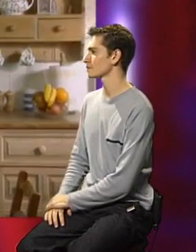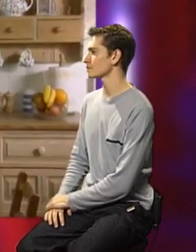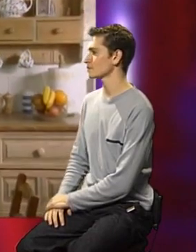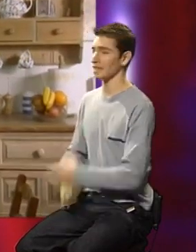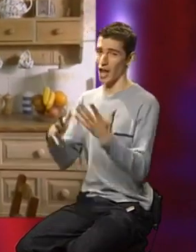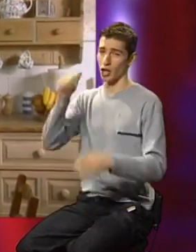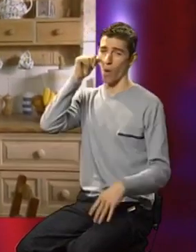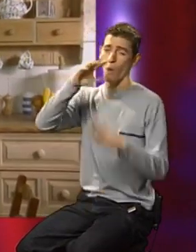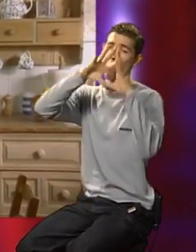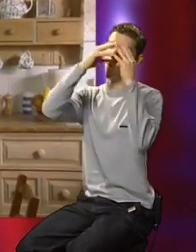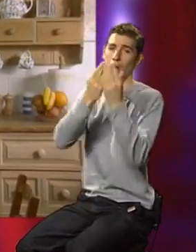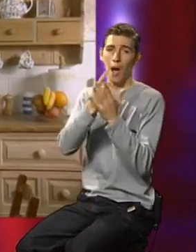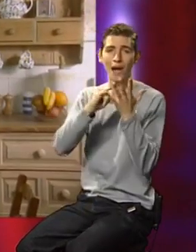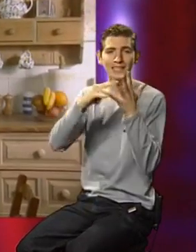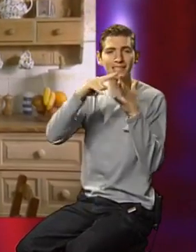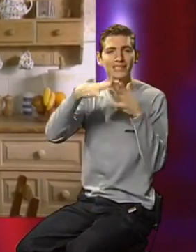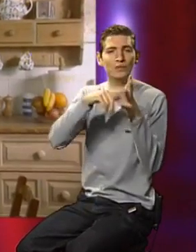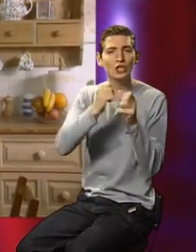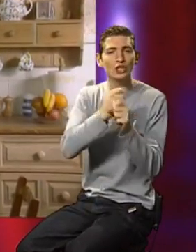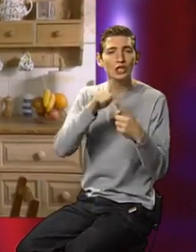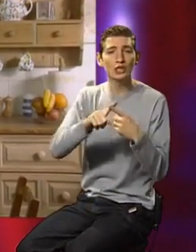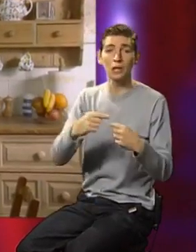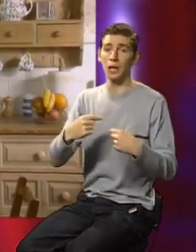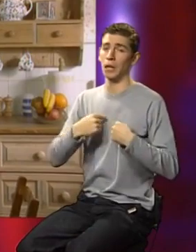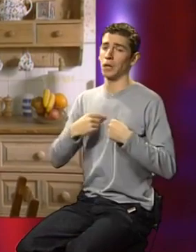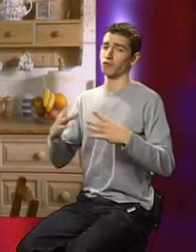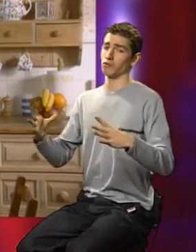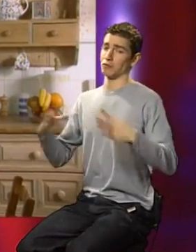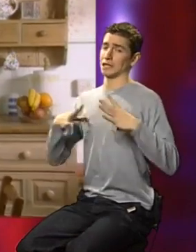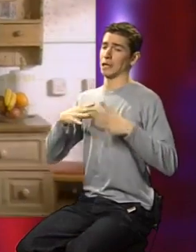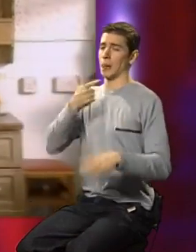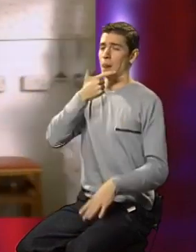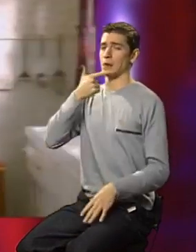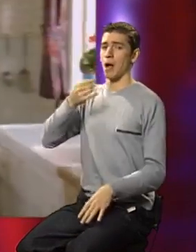And now you know all about sewage, and I'm ready for a nice cup of tea.